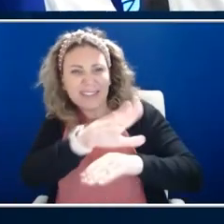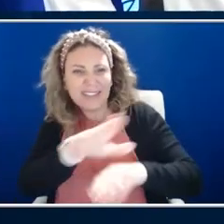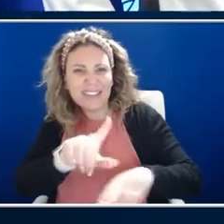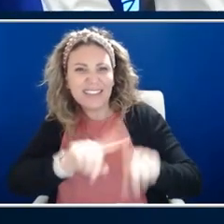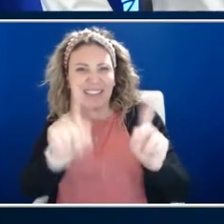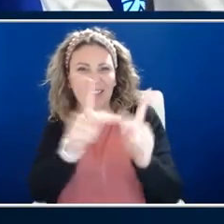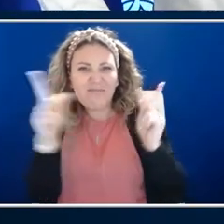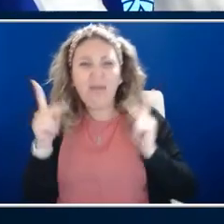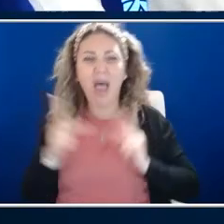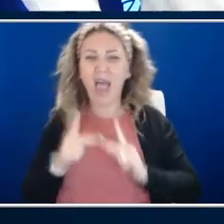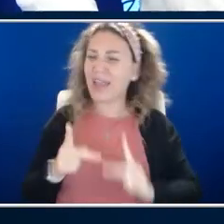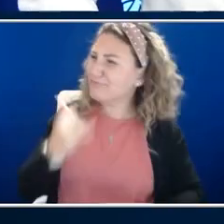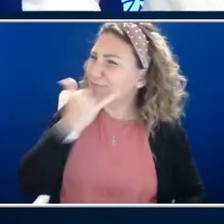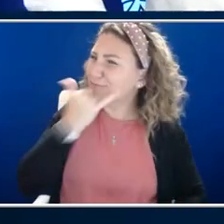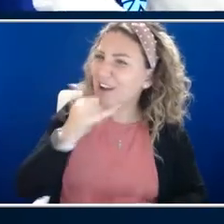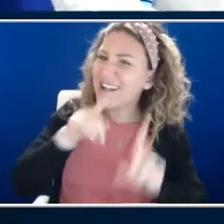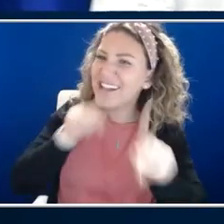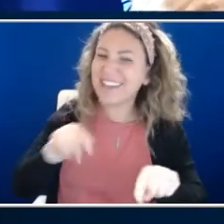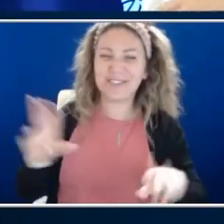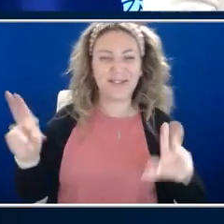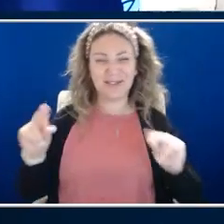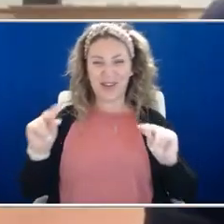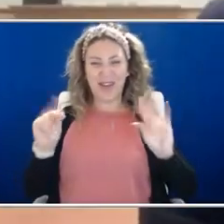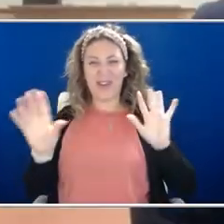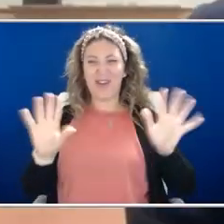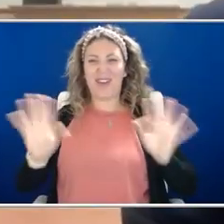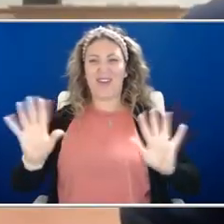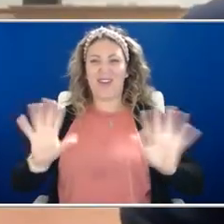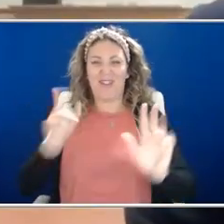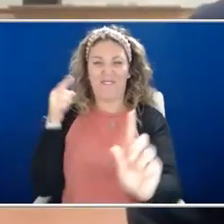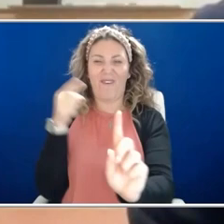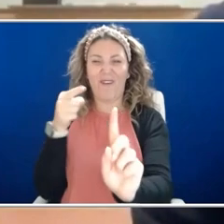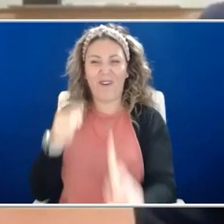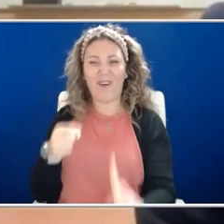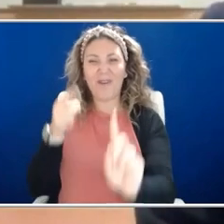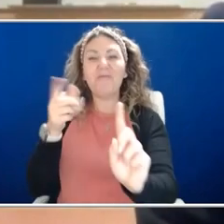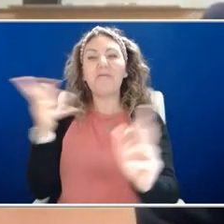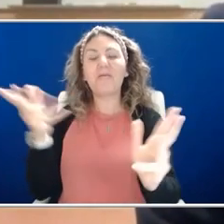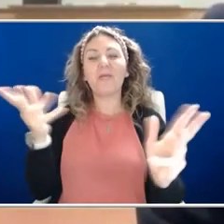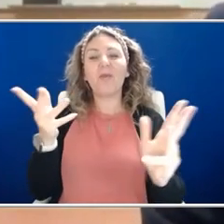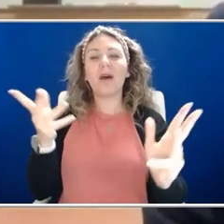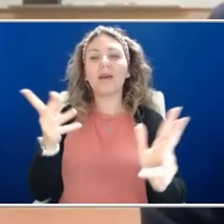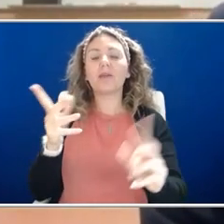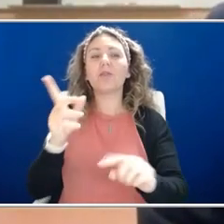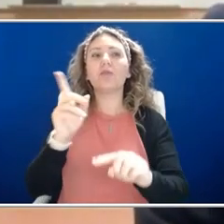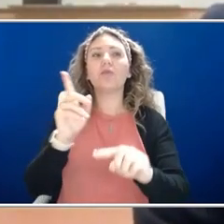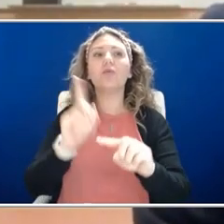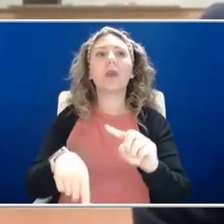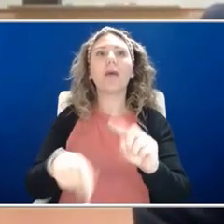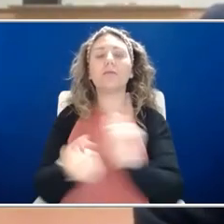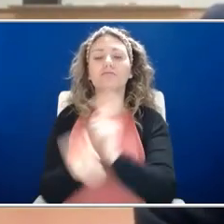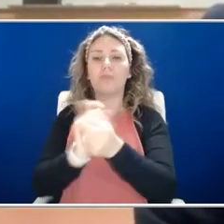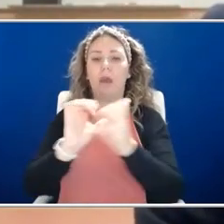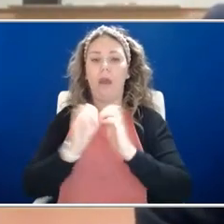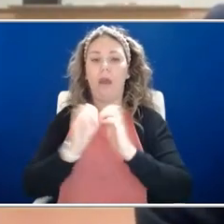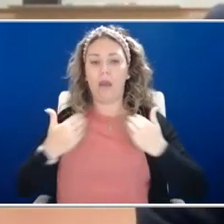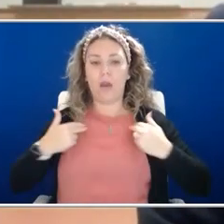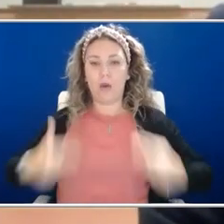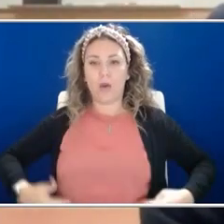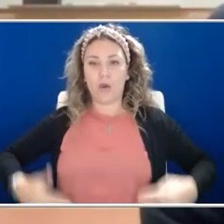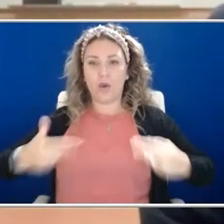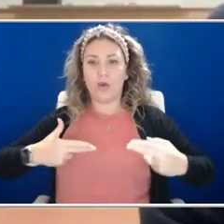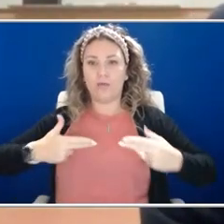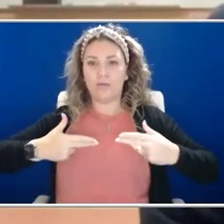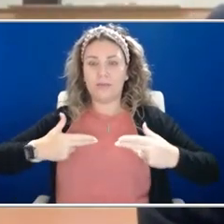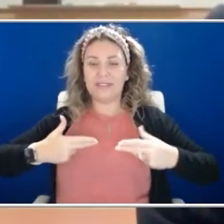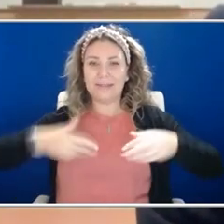answer. No. So I think the goal is really, you cannot displace how humans make